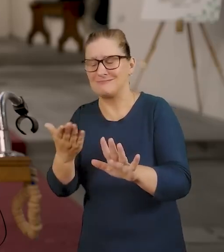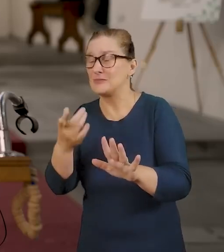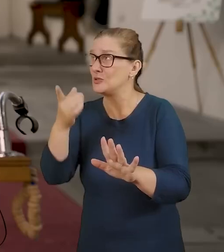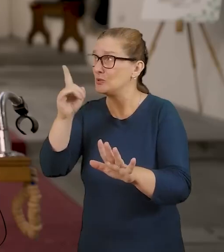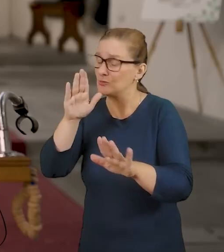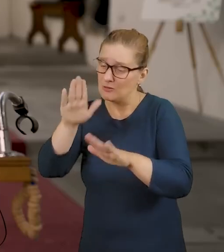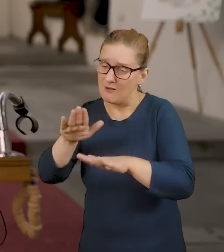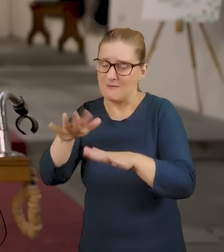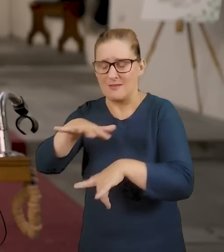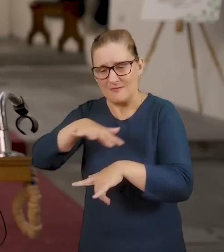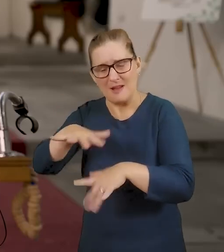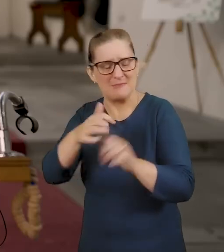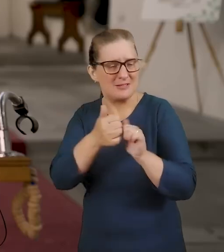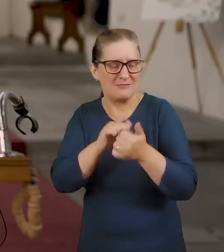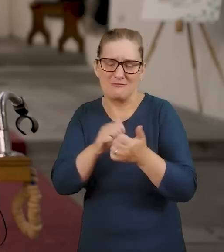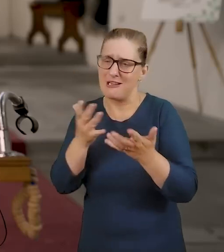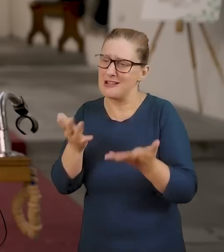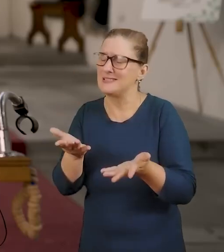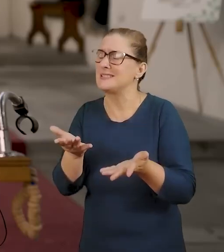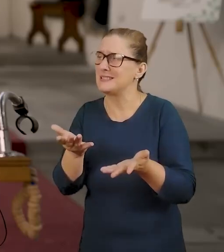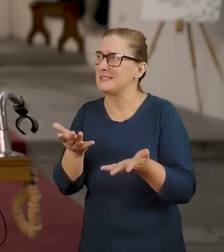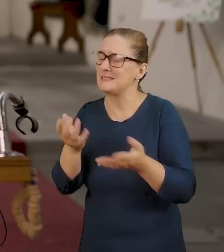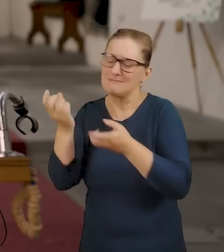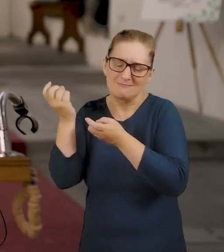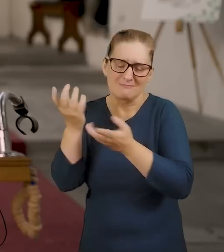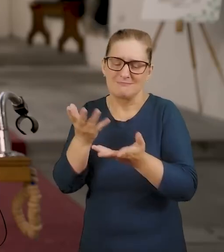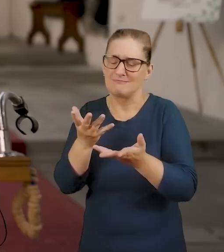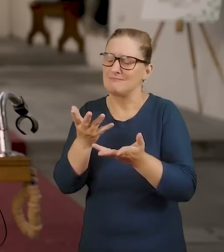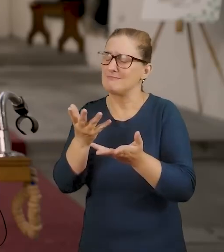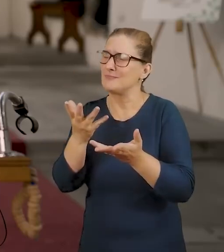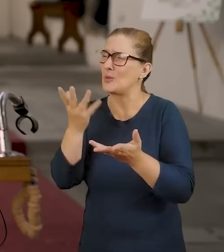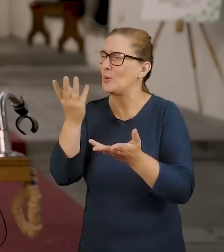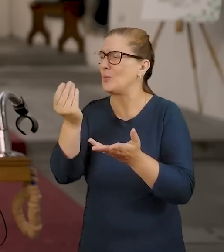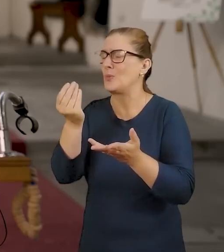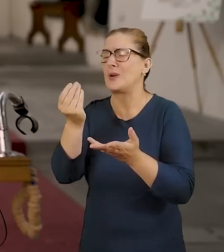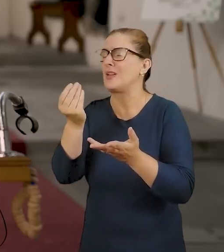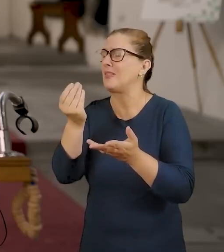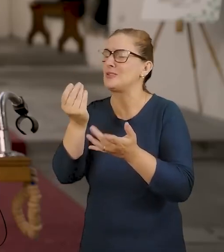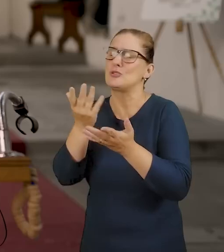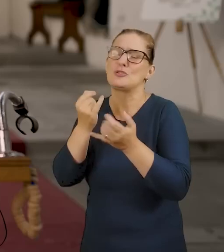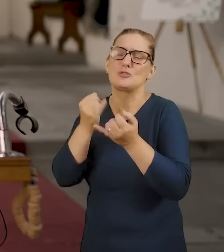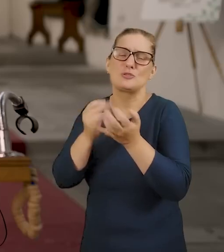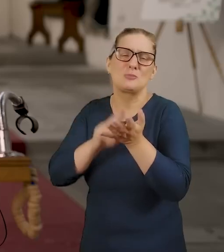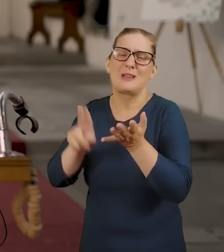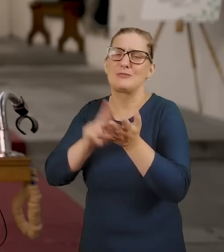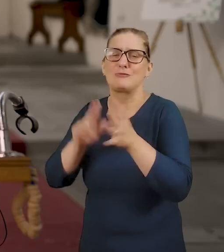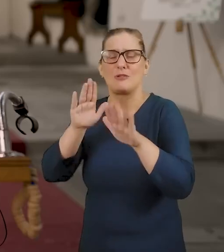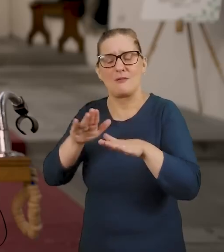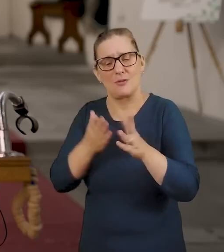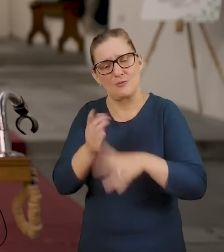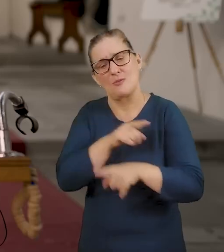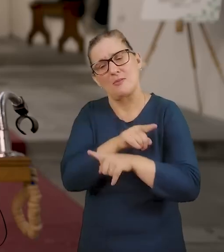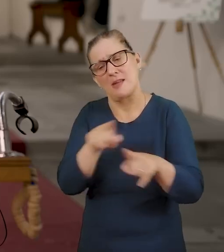that you, being the God of comfort, you will meet them at their point of need and shower them with your supernatural comfort as they